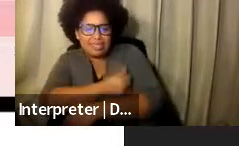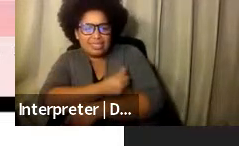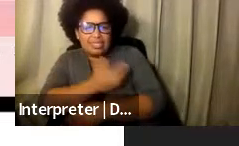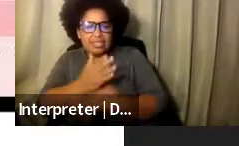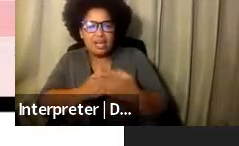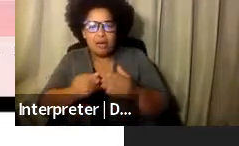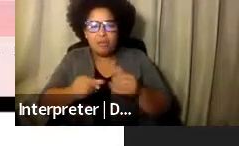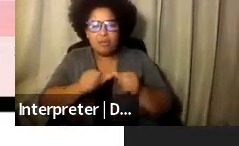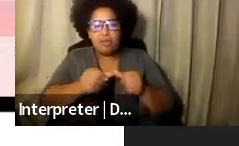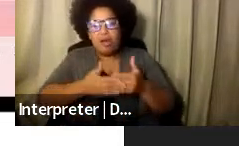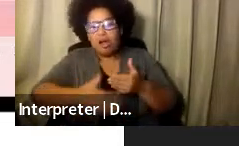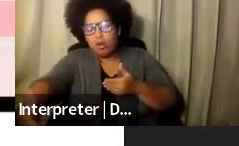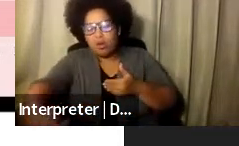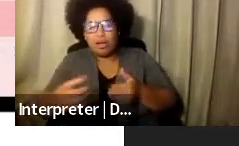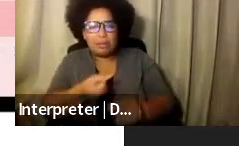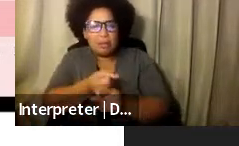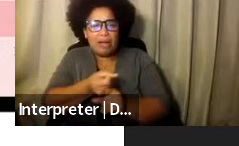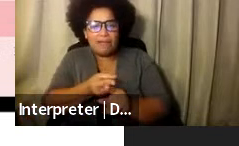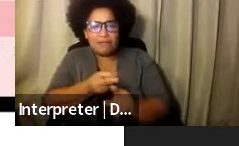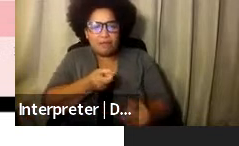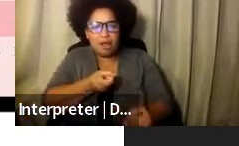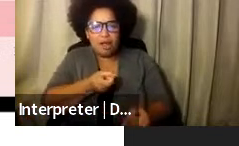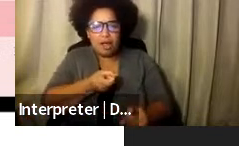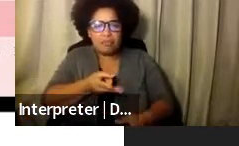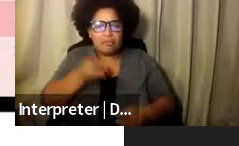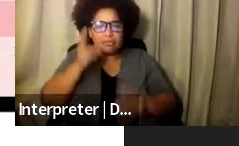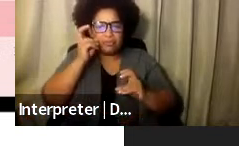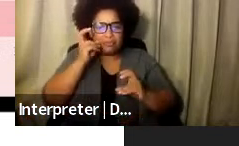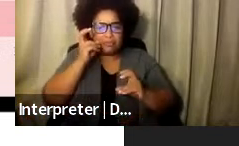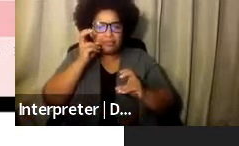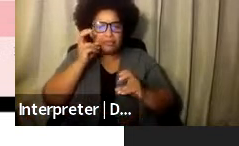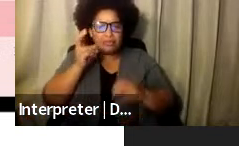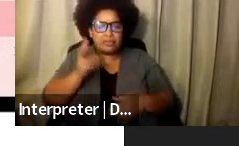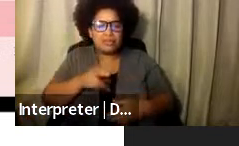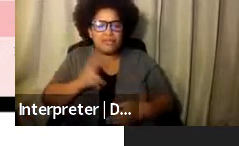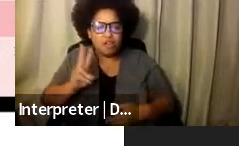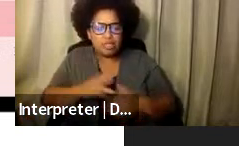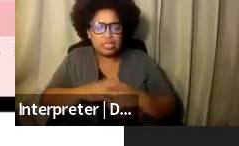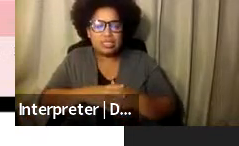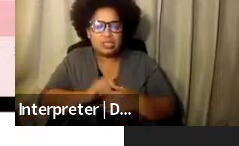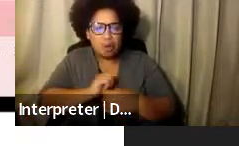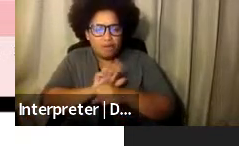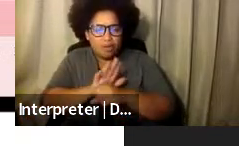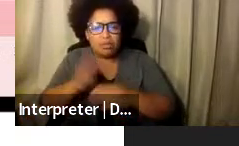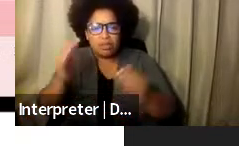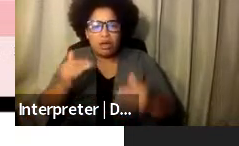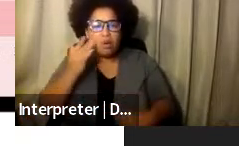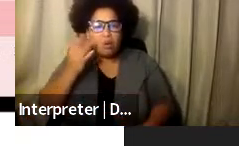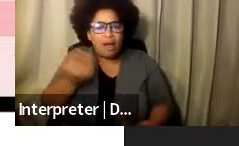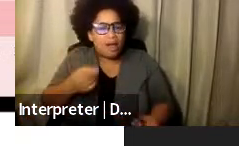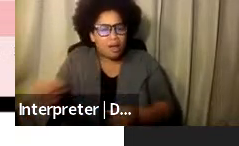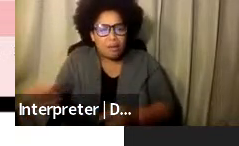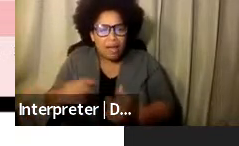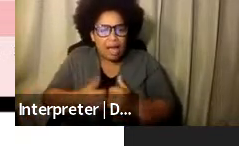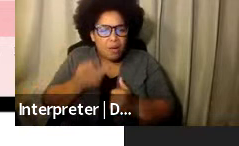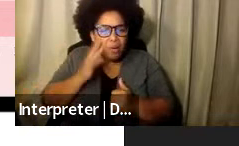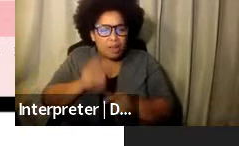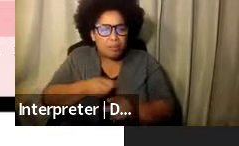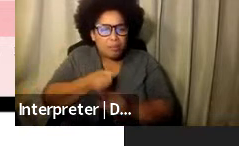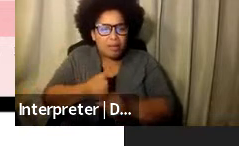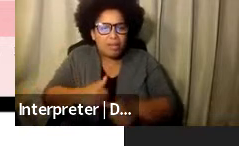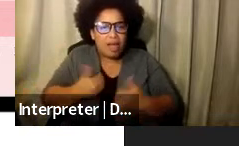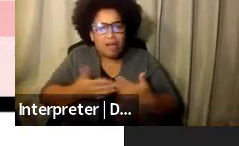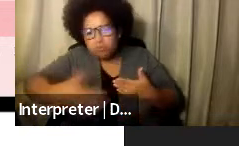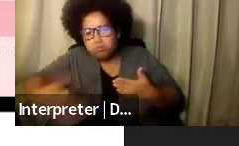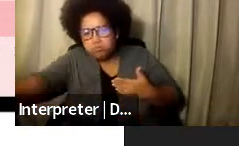about the long-term effects after infection with the COVID-19 virus. Some asked, why is this happening? How is it going to affect our life